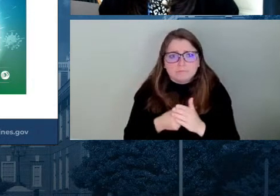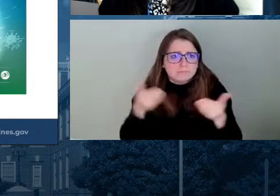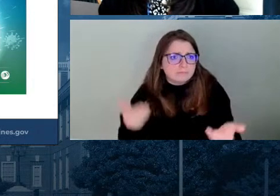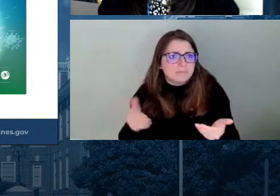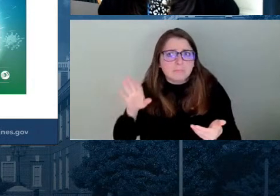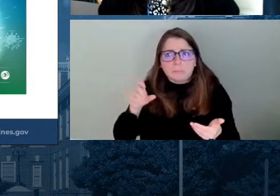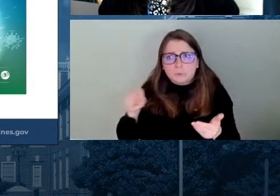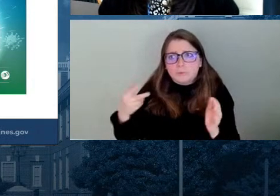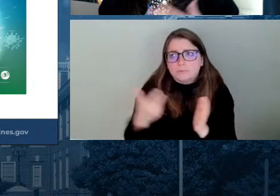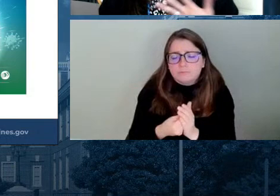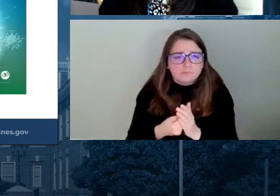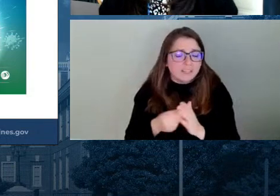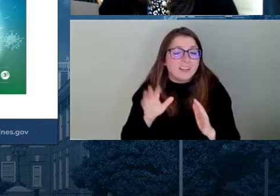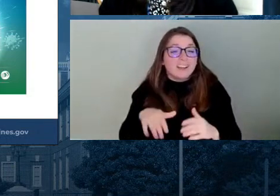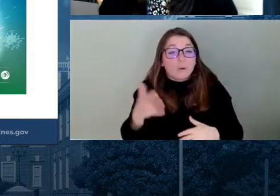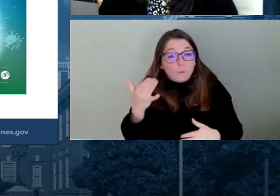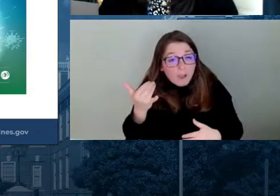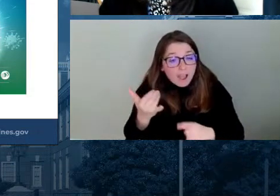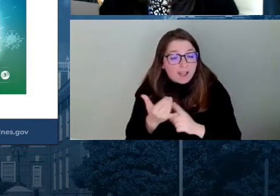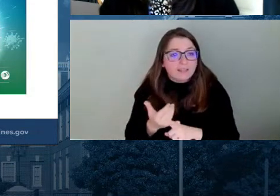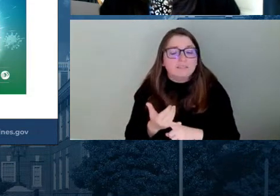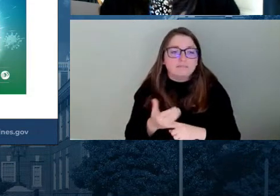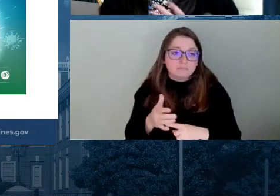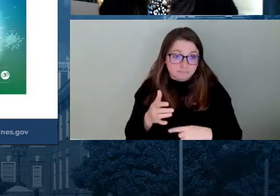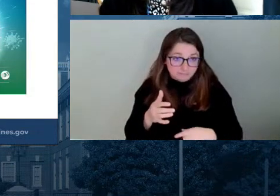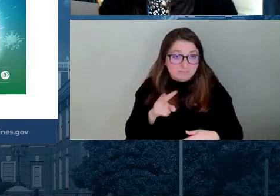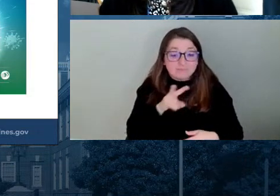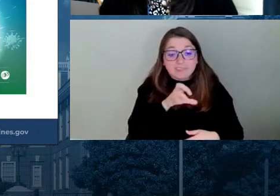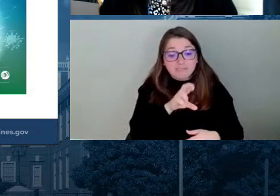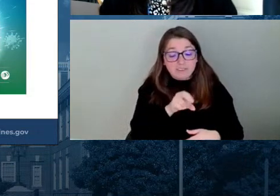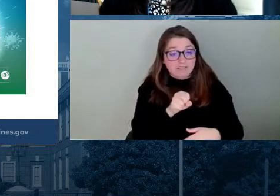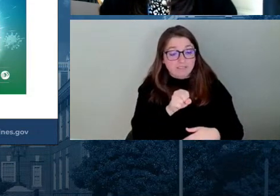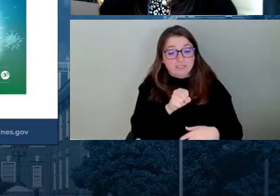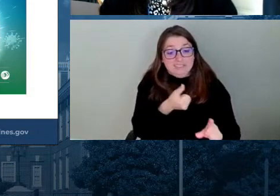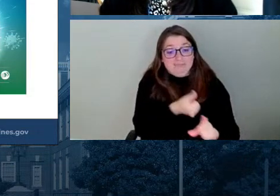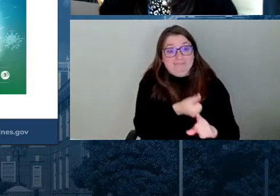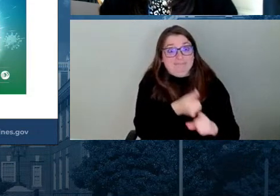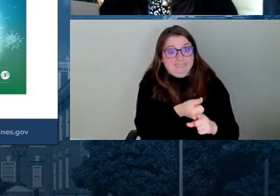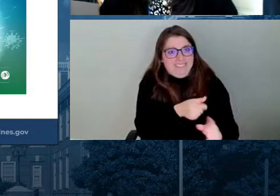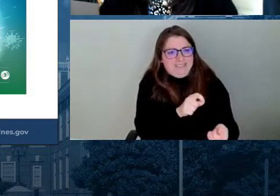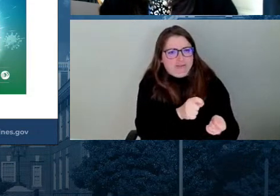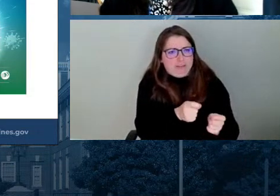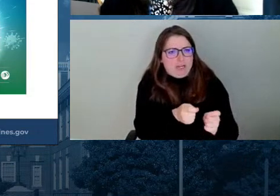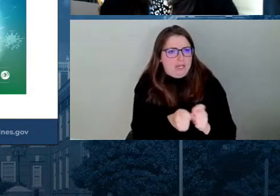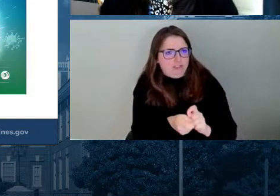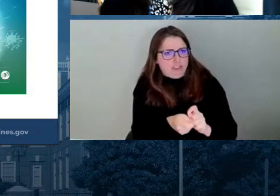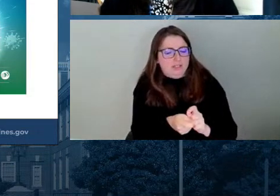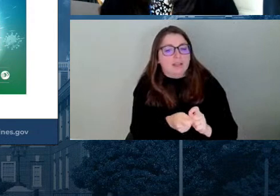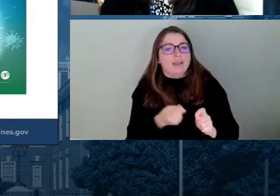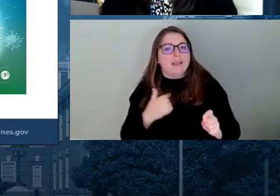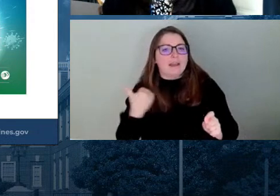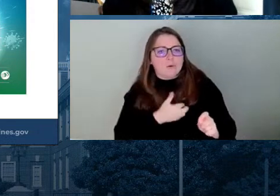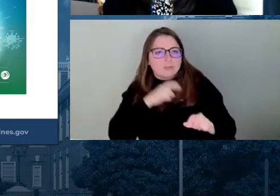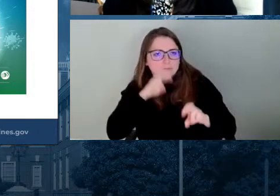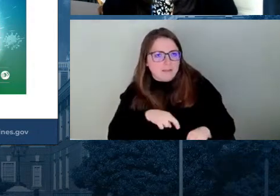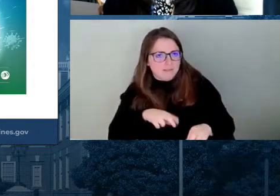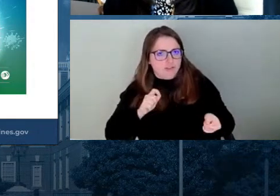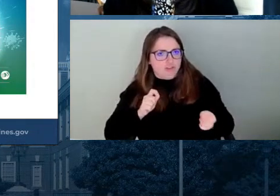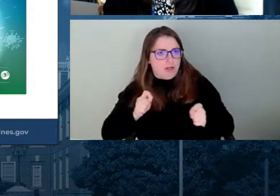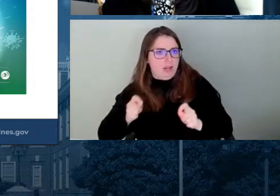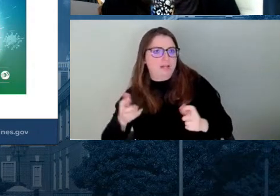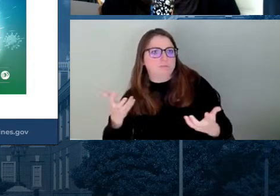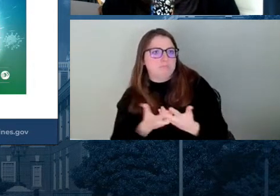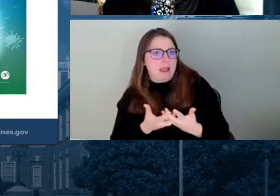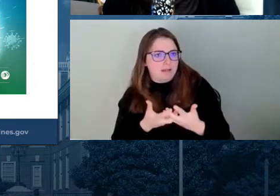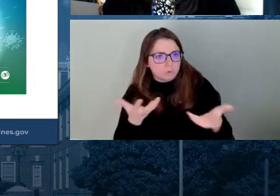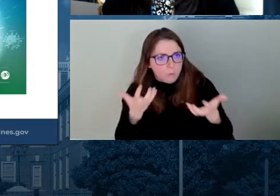it's really, again, because as the virus is evolving, we need to evolve our response. And so we want a vaccine that is more closely